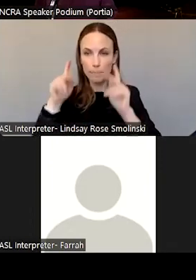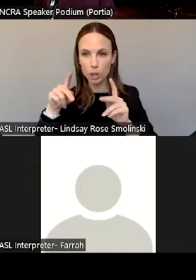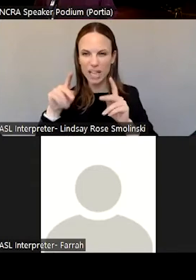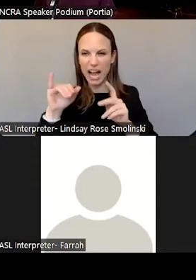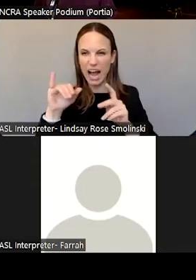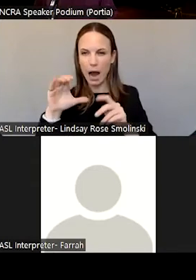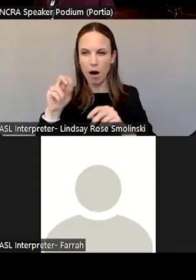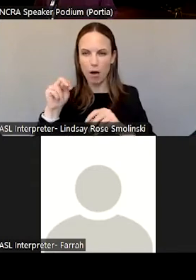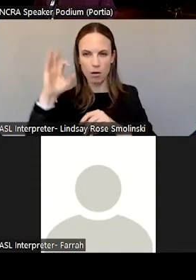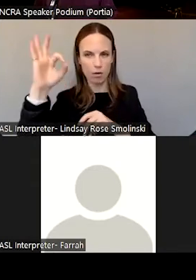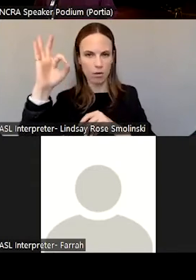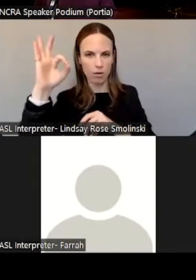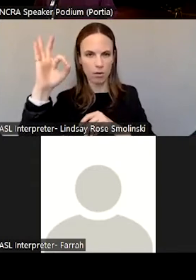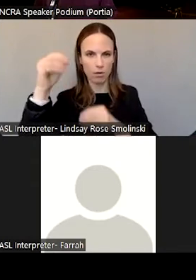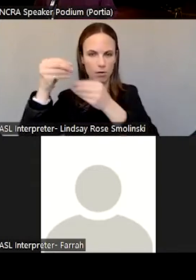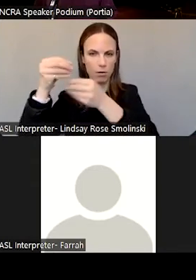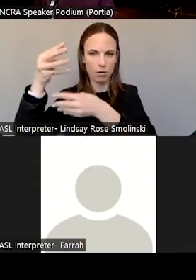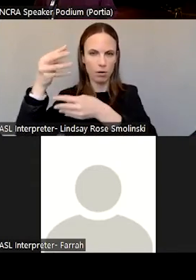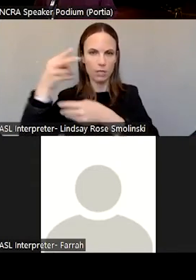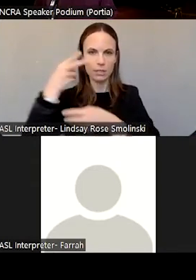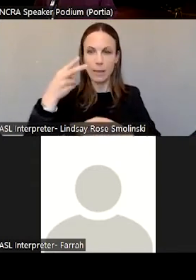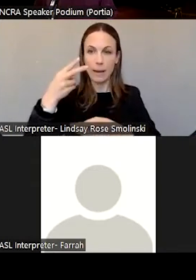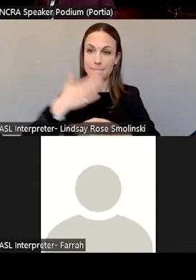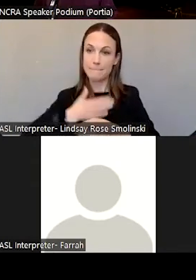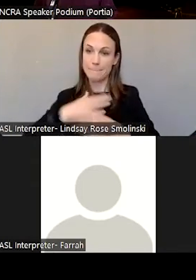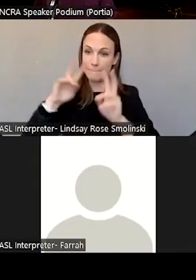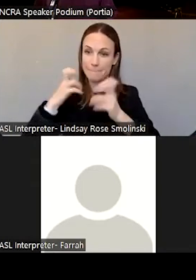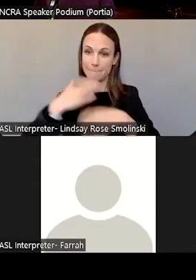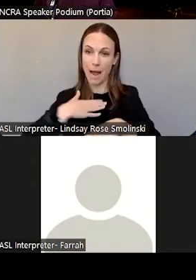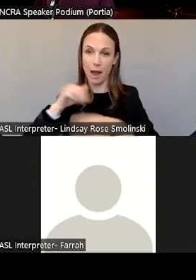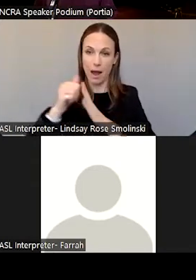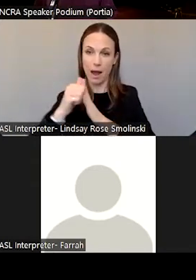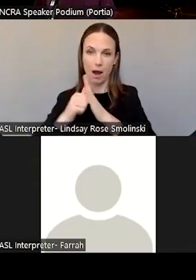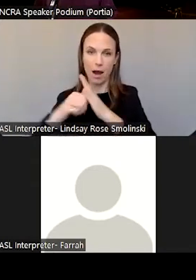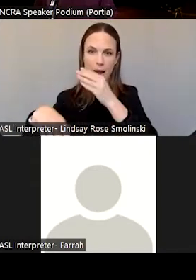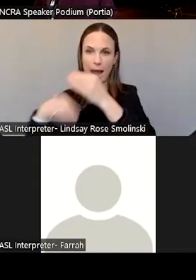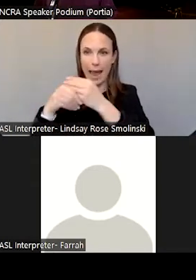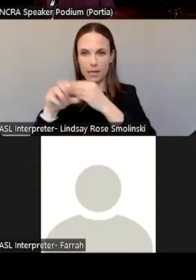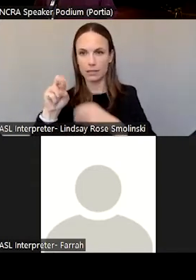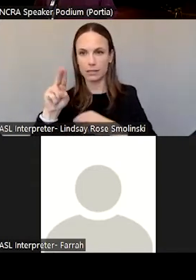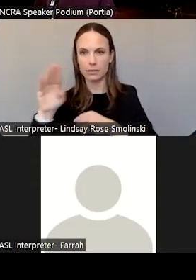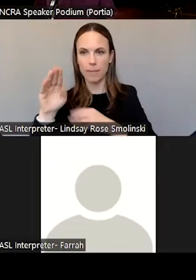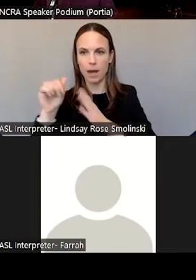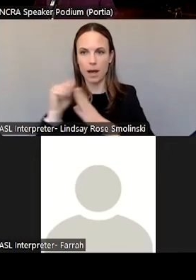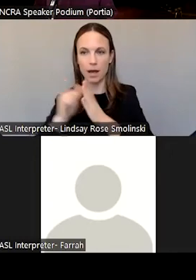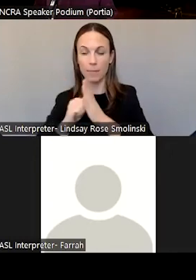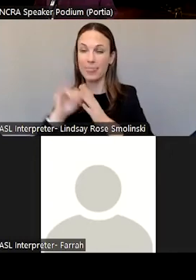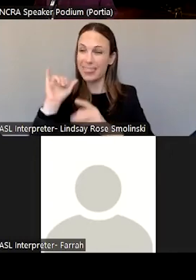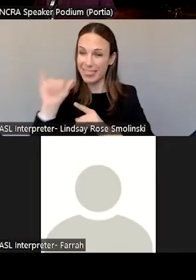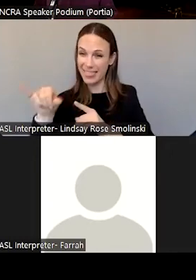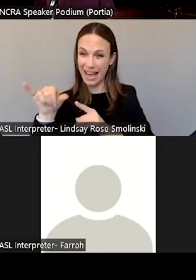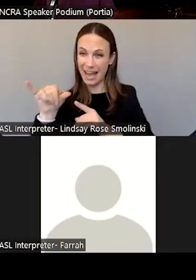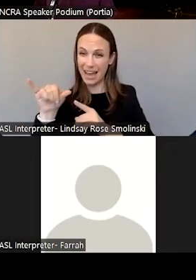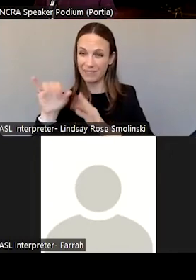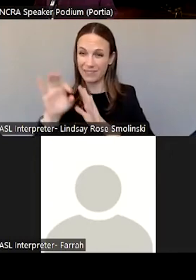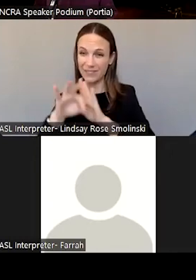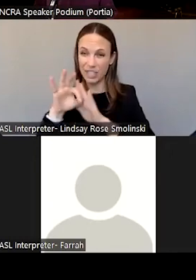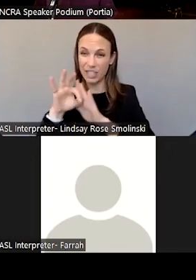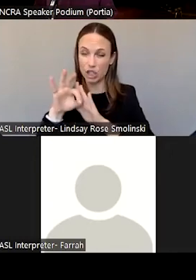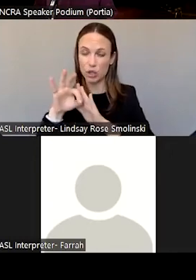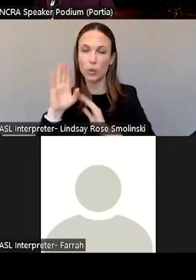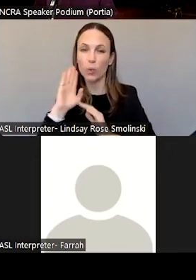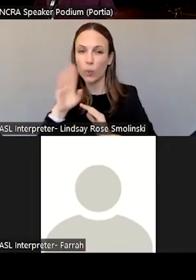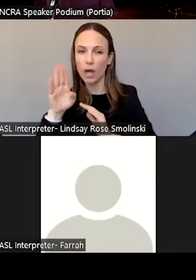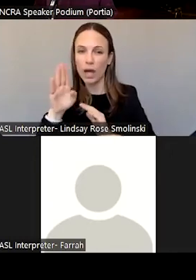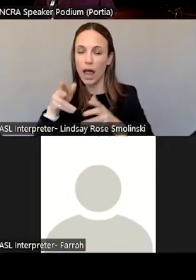icon and you will see my account and add sub-account. The add sub-account feature